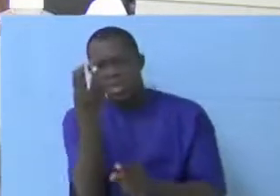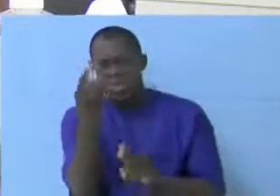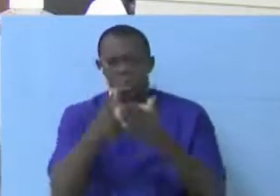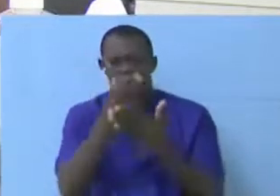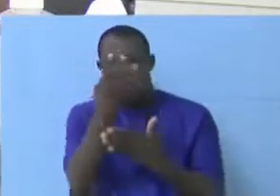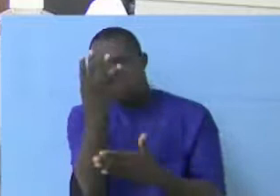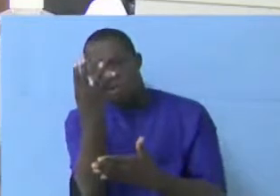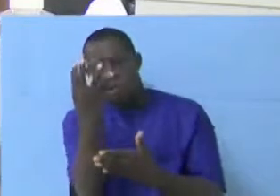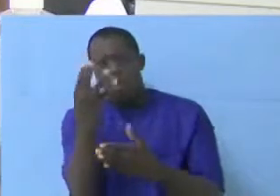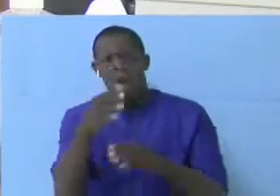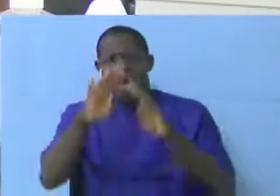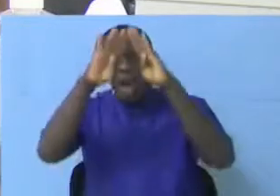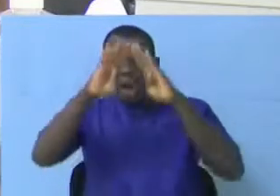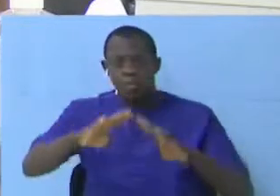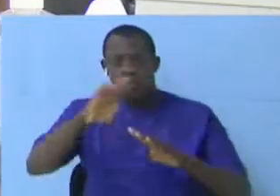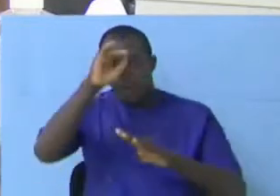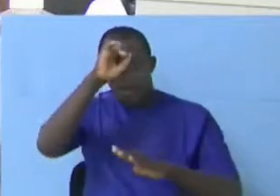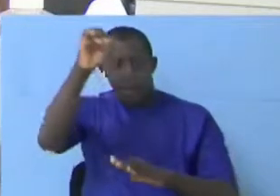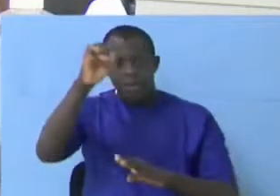officers.